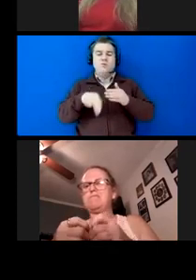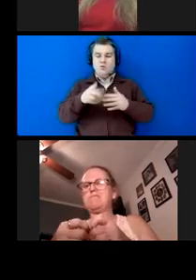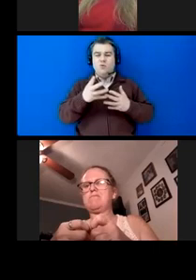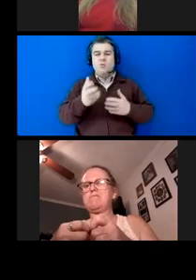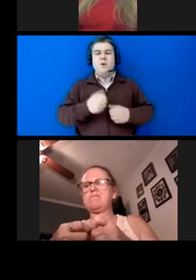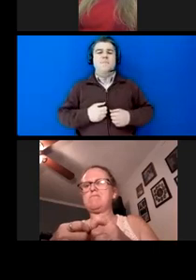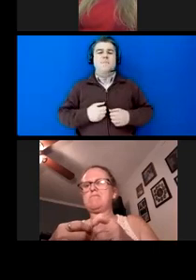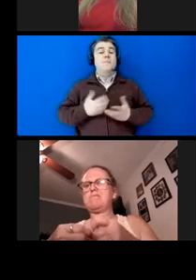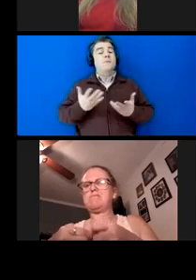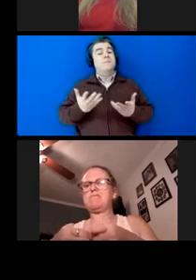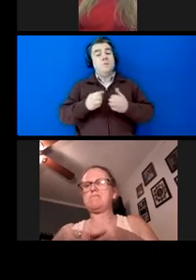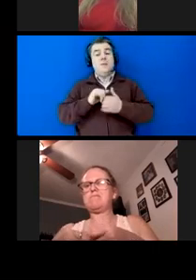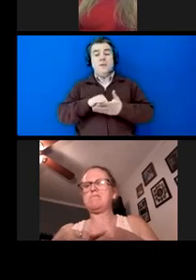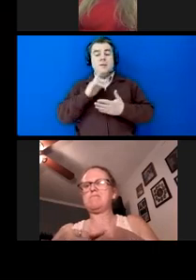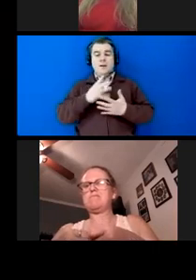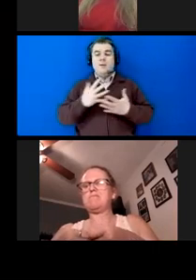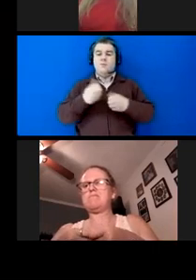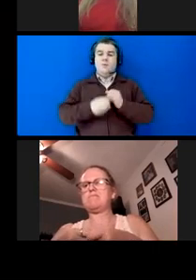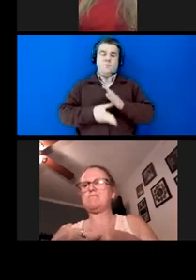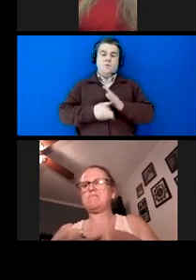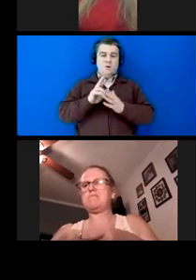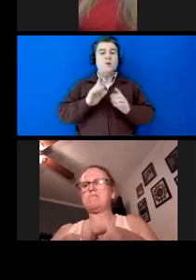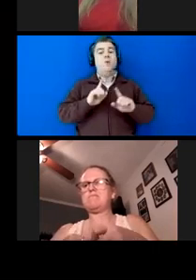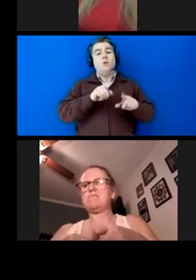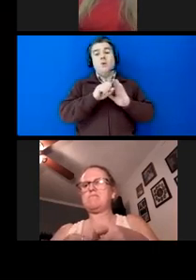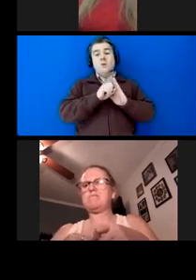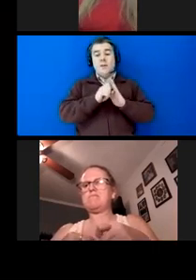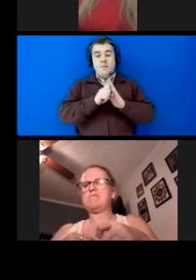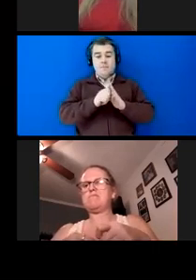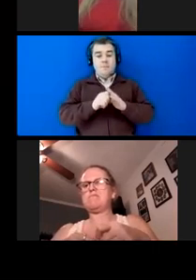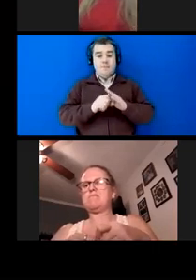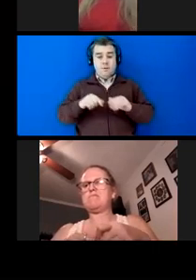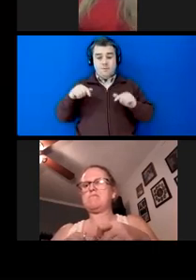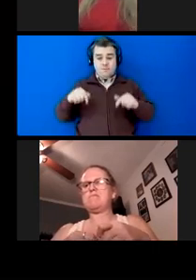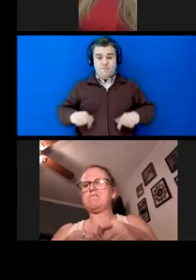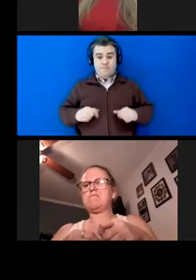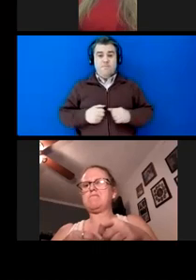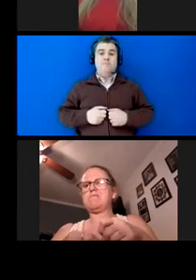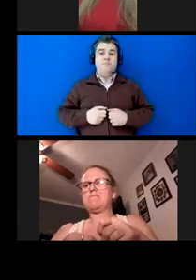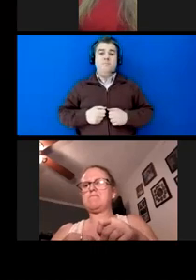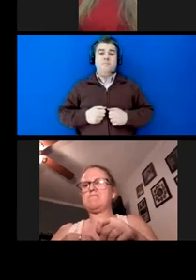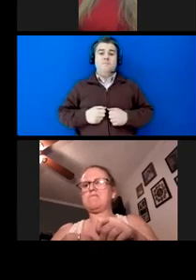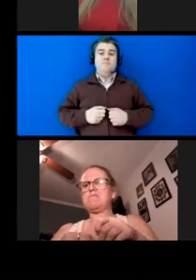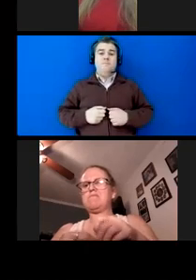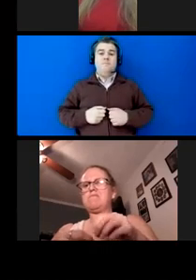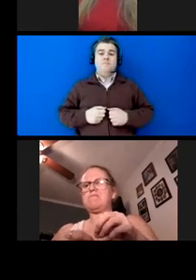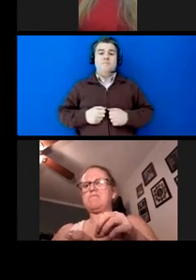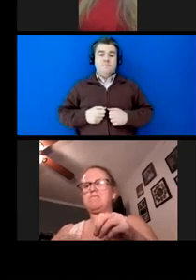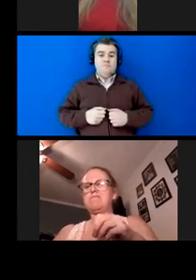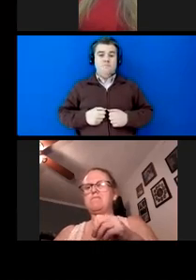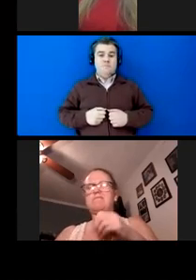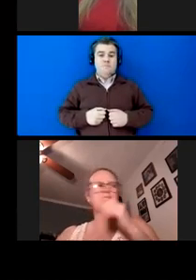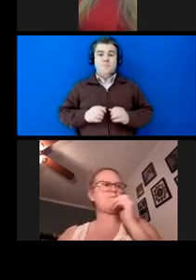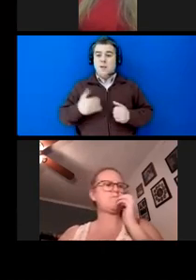So with that, let's recap how this works. We'll go to the sample button down here in the tray. Realize that you can have credits